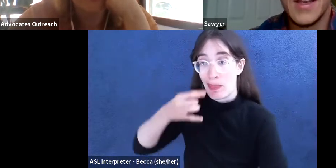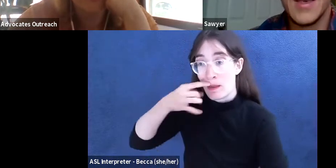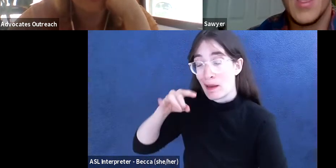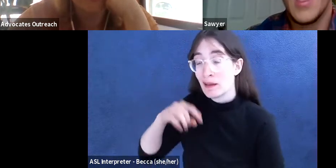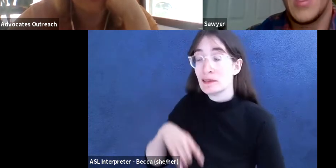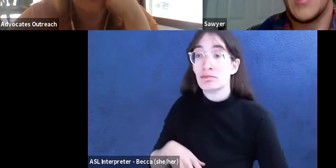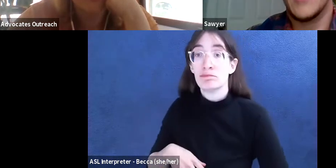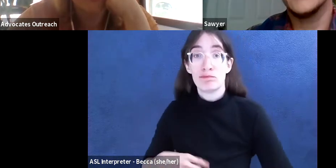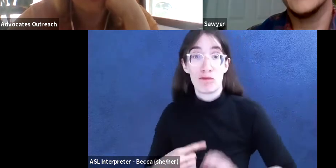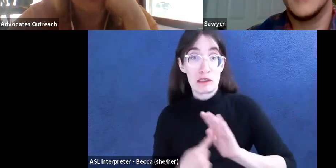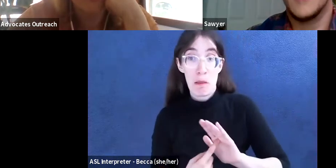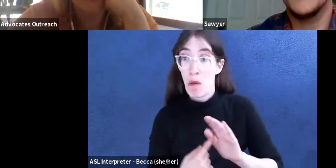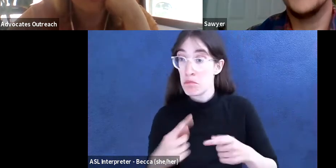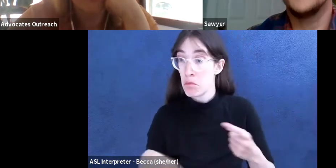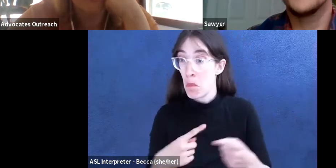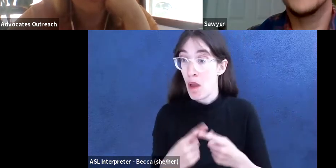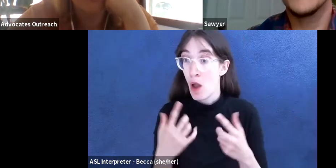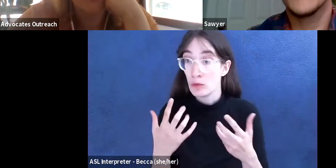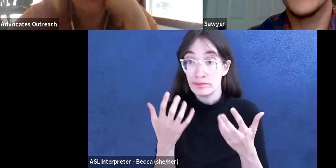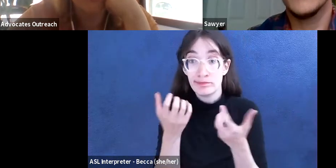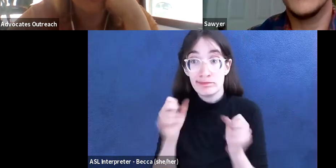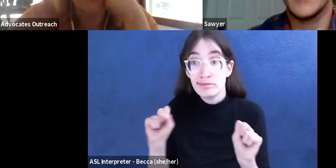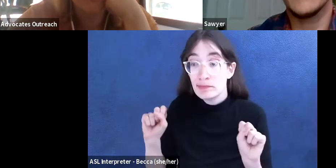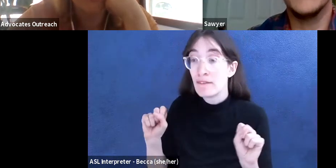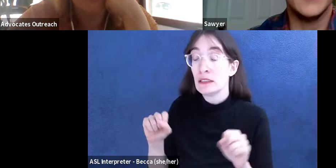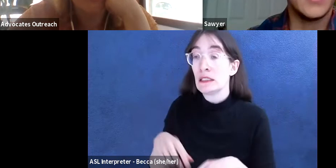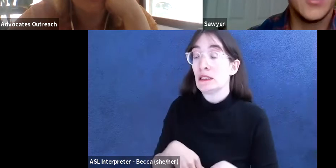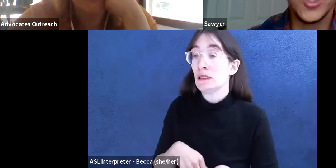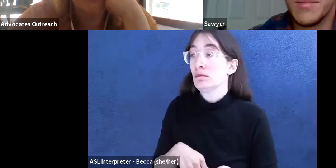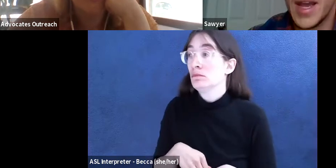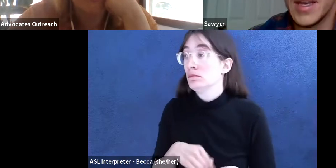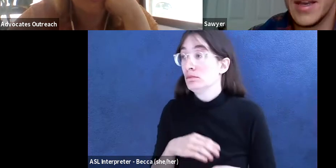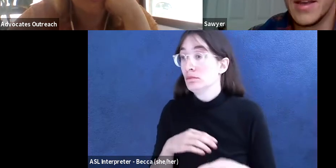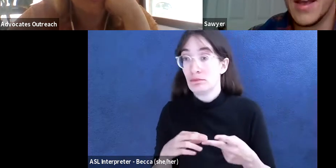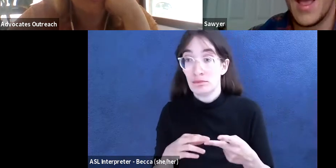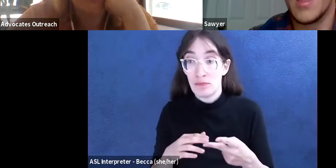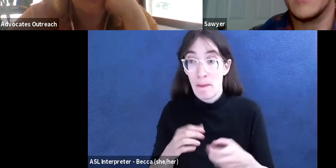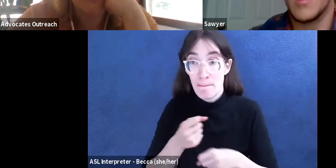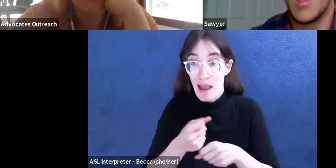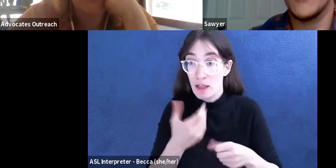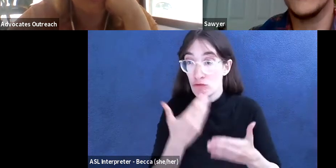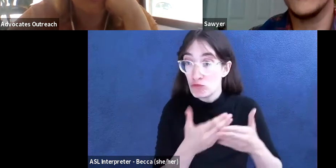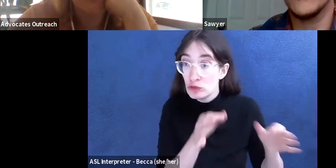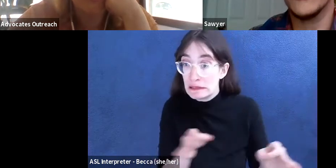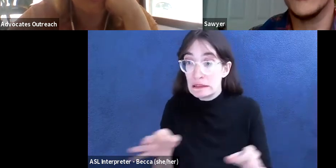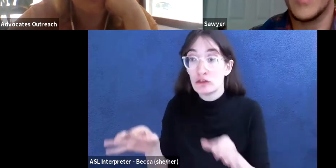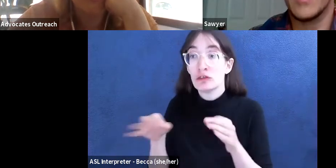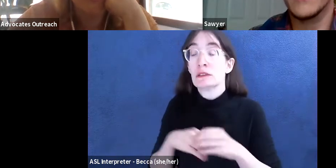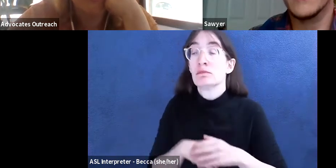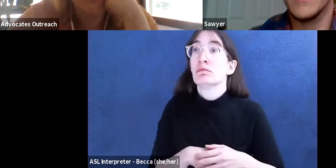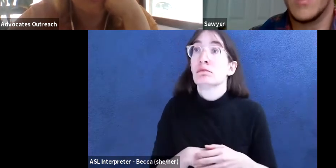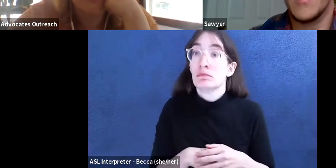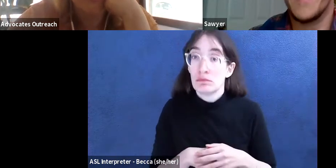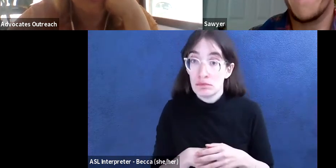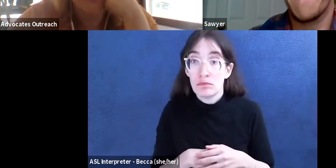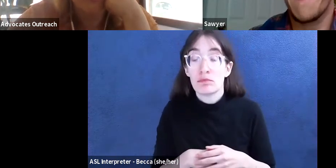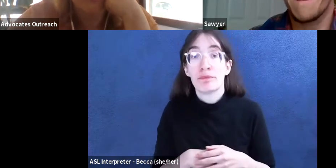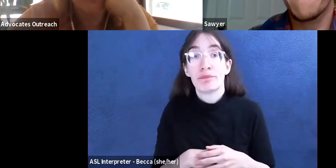So again, this is all like out there, you can take it or leave it, but these books can really